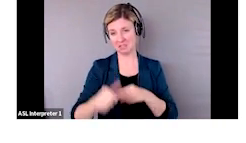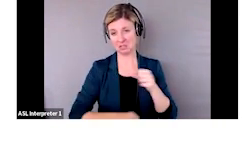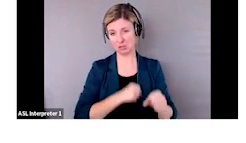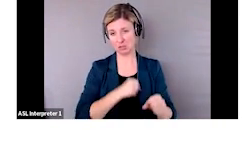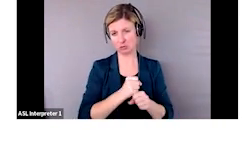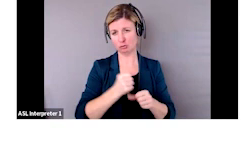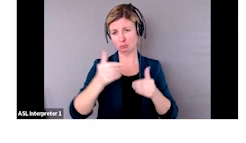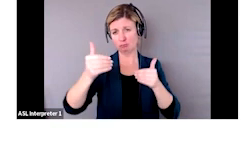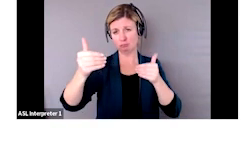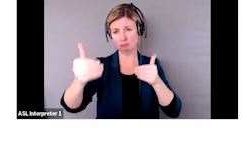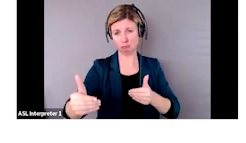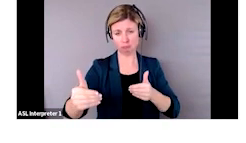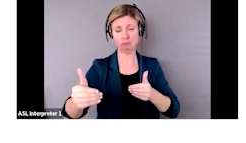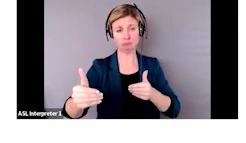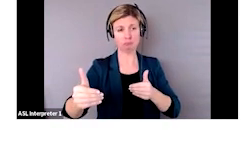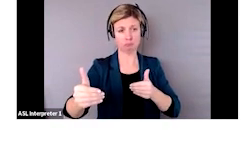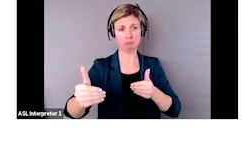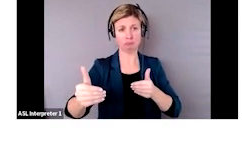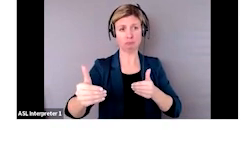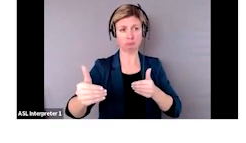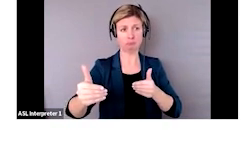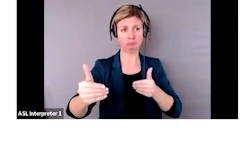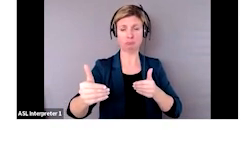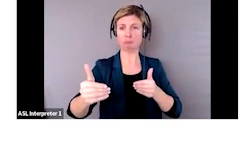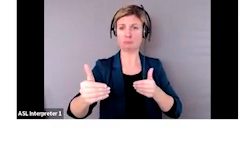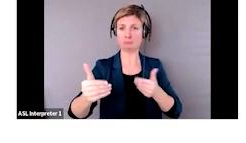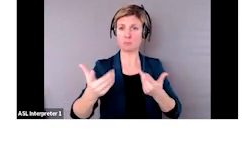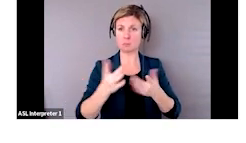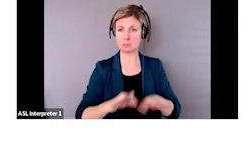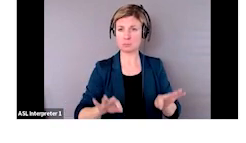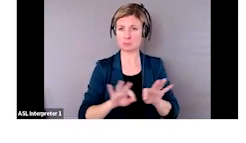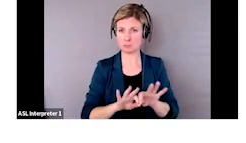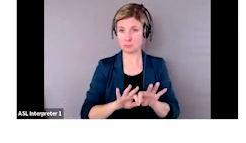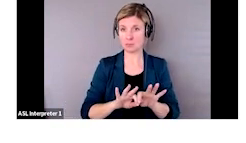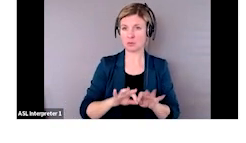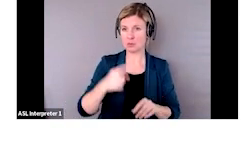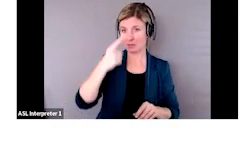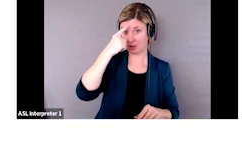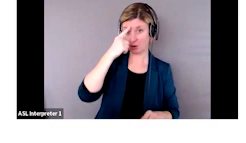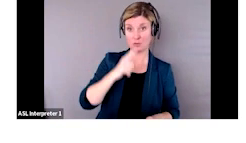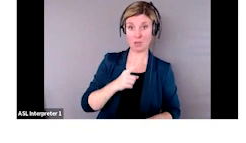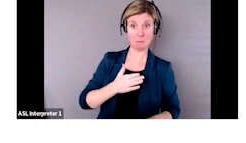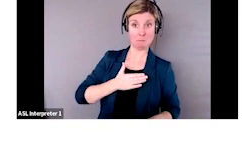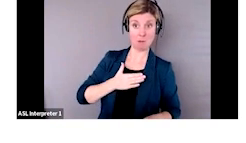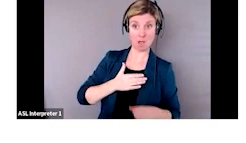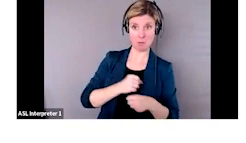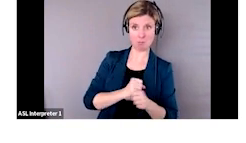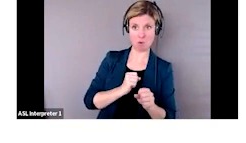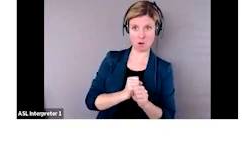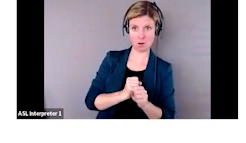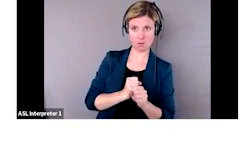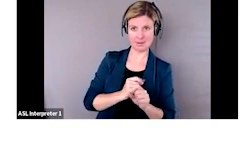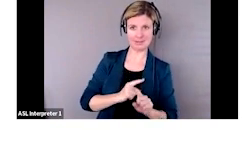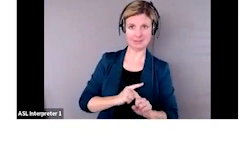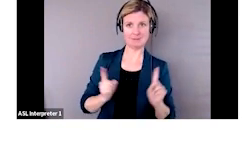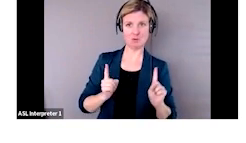any other time, that we are differentiating our product from the competition. What is that unique